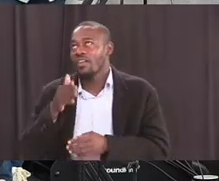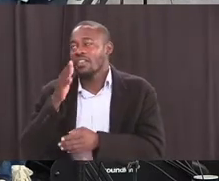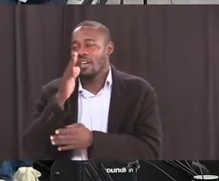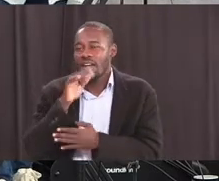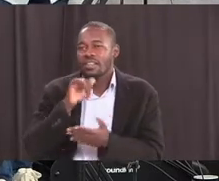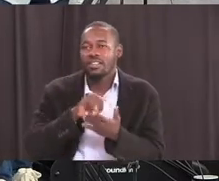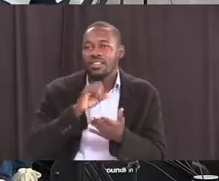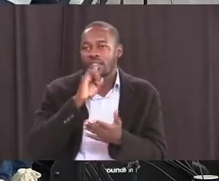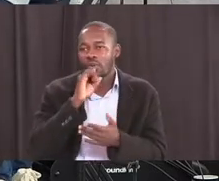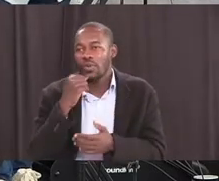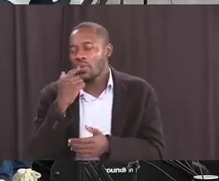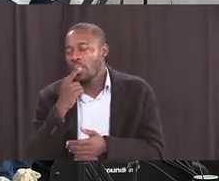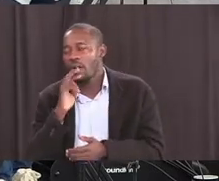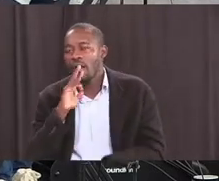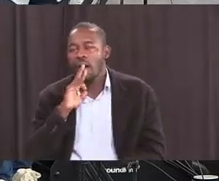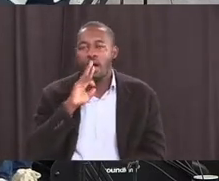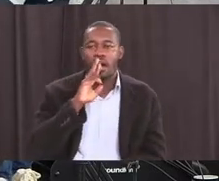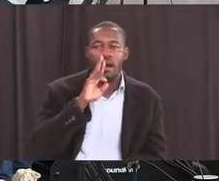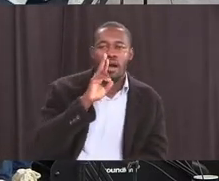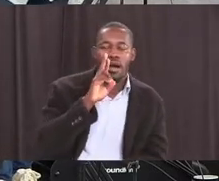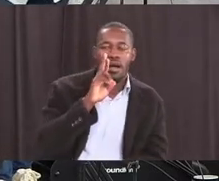God, that is who you